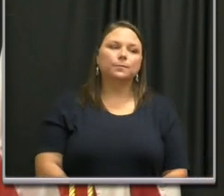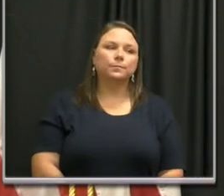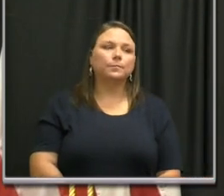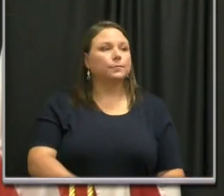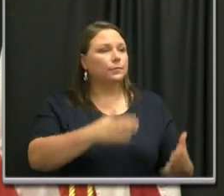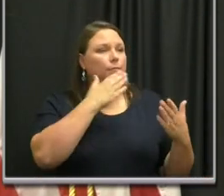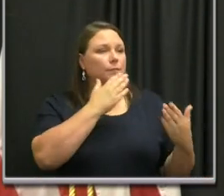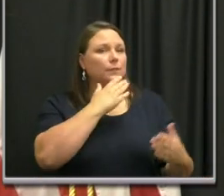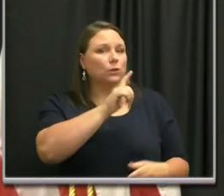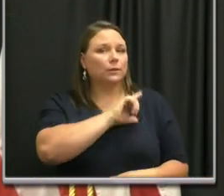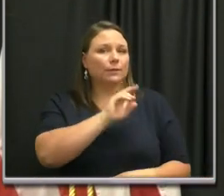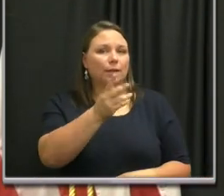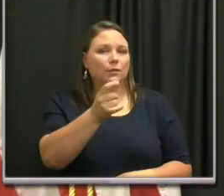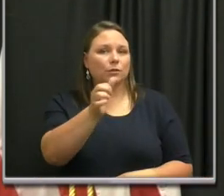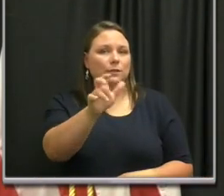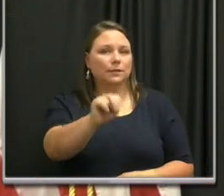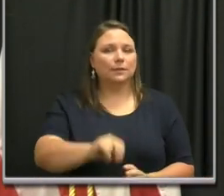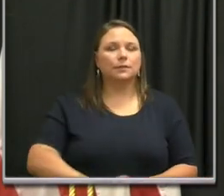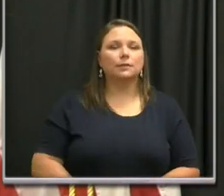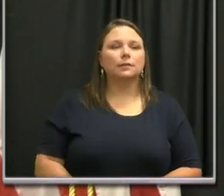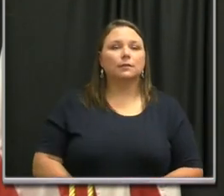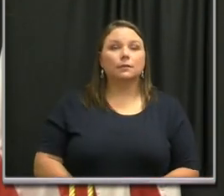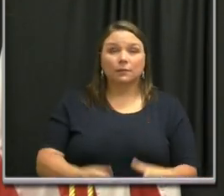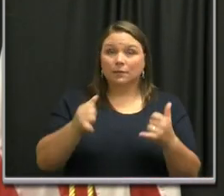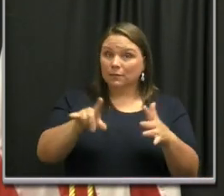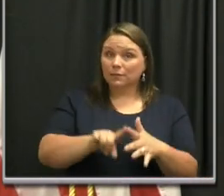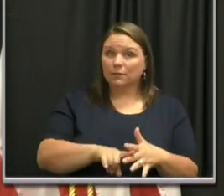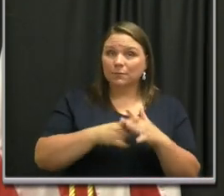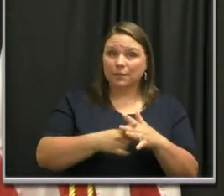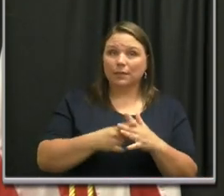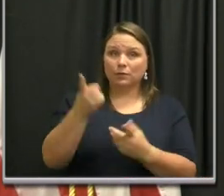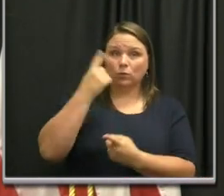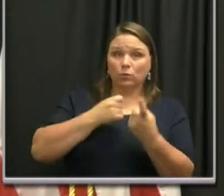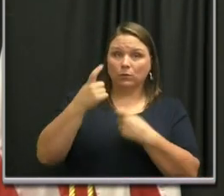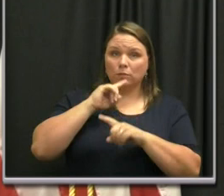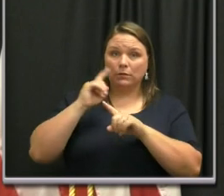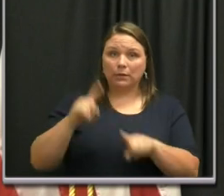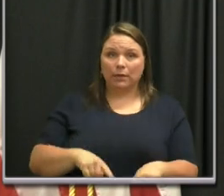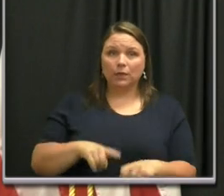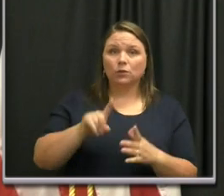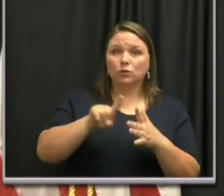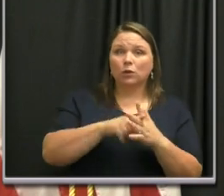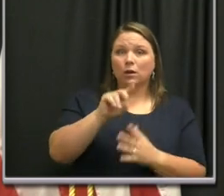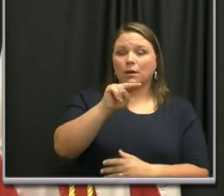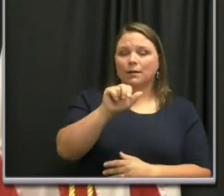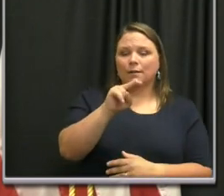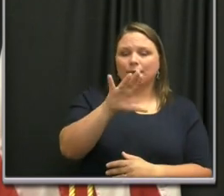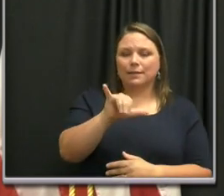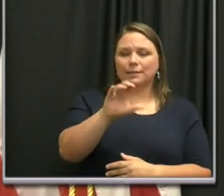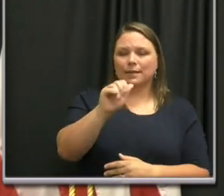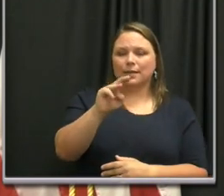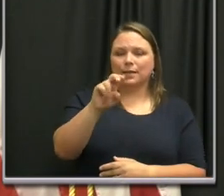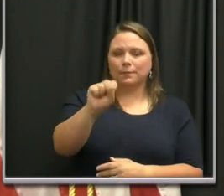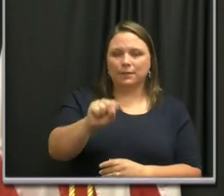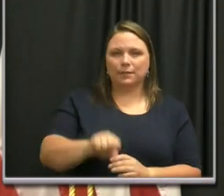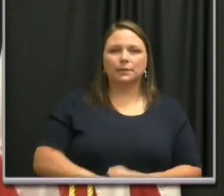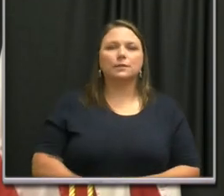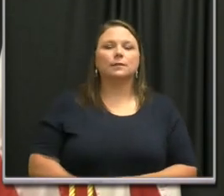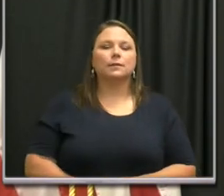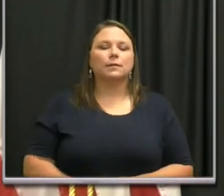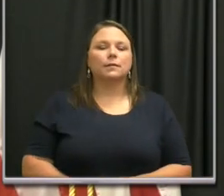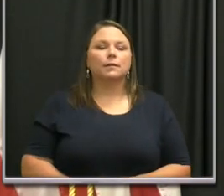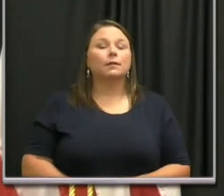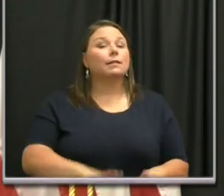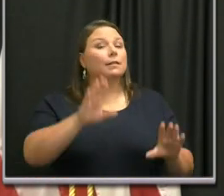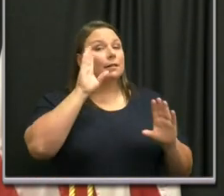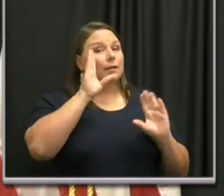Thank you, Chief Anderson. We'll now begin taking media questions, starting with Nancy Ammons at WSMV. Nancy.